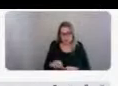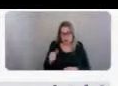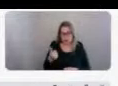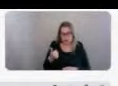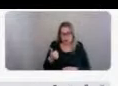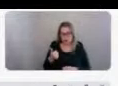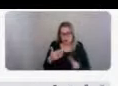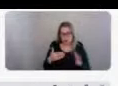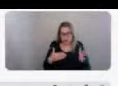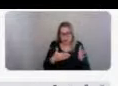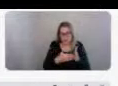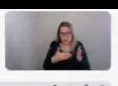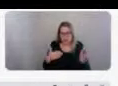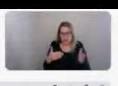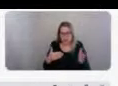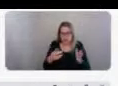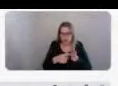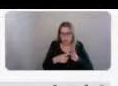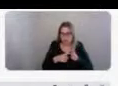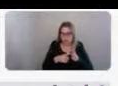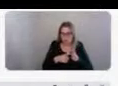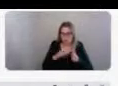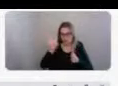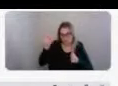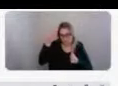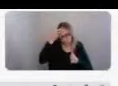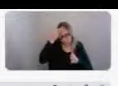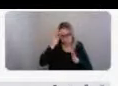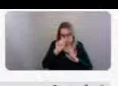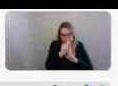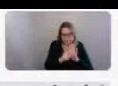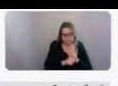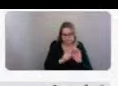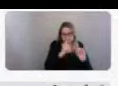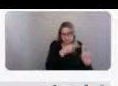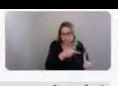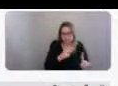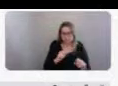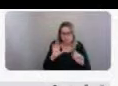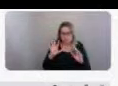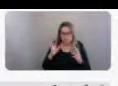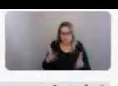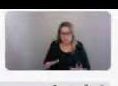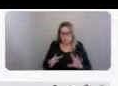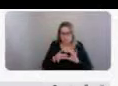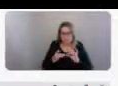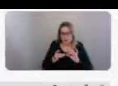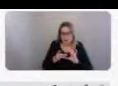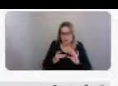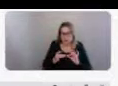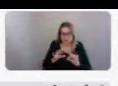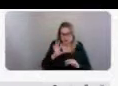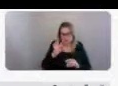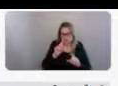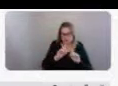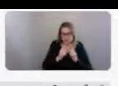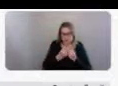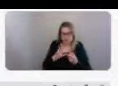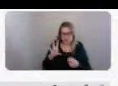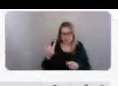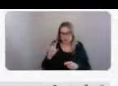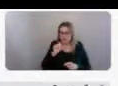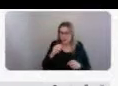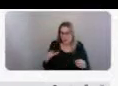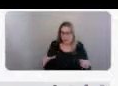violations of the required federal and state goals as has been pointed out district 17 is not compact and